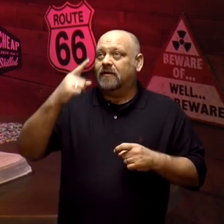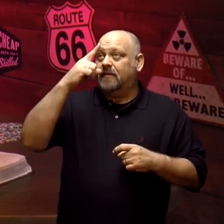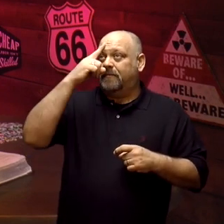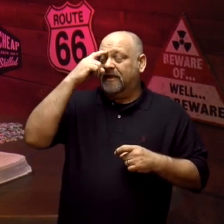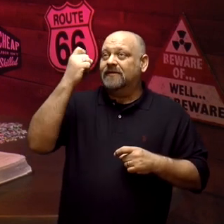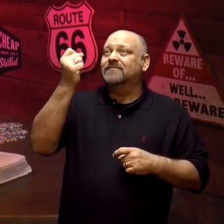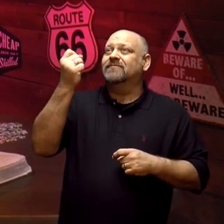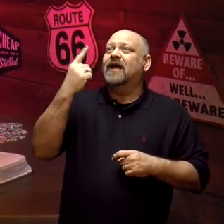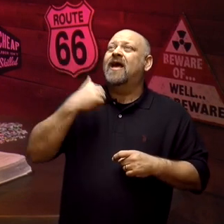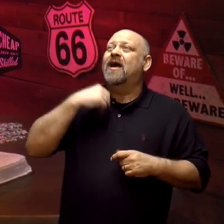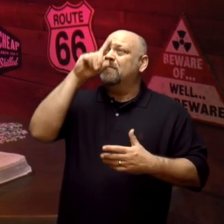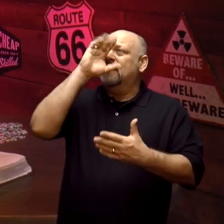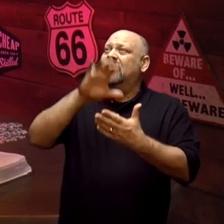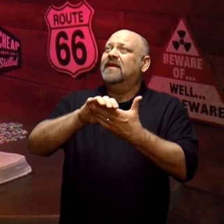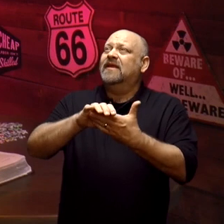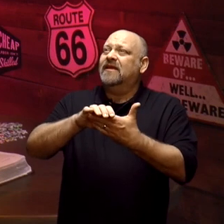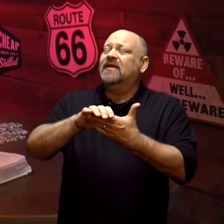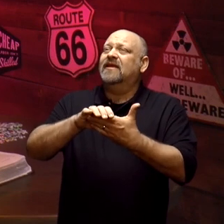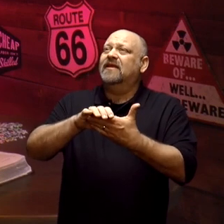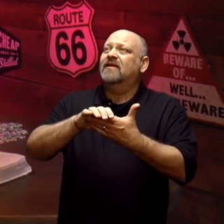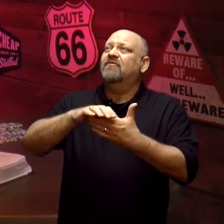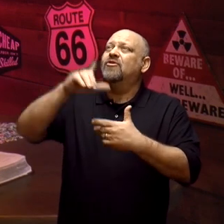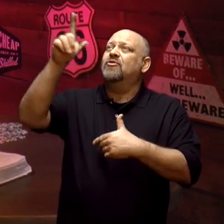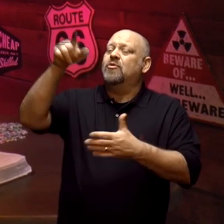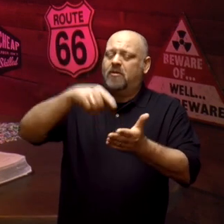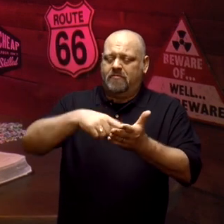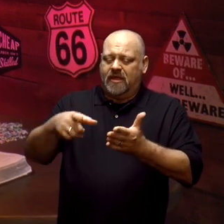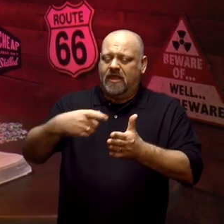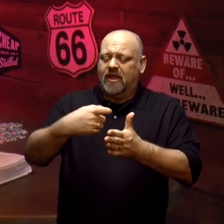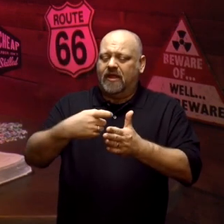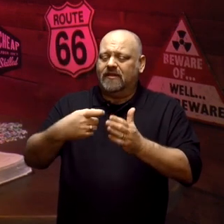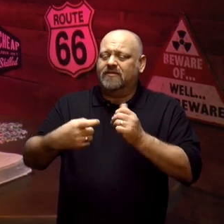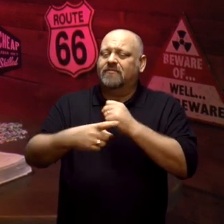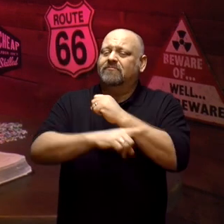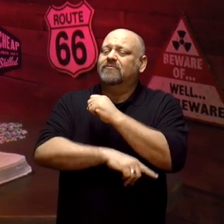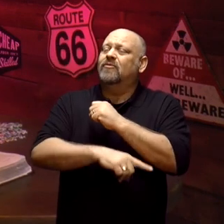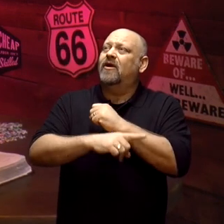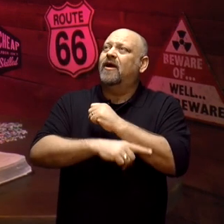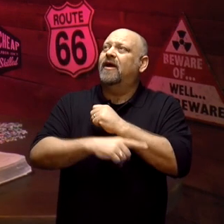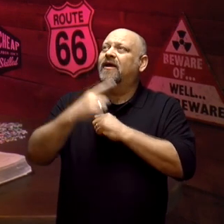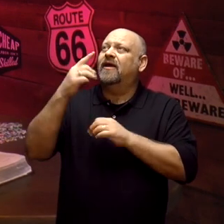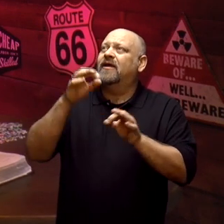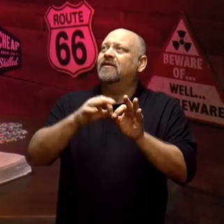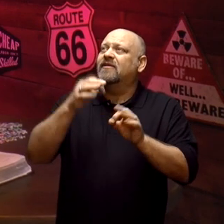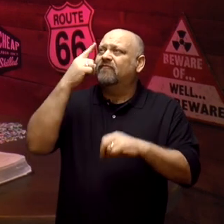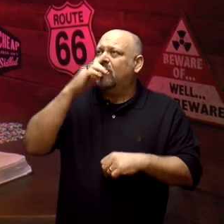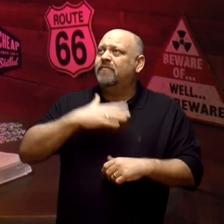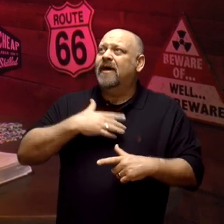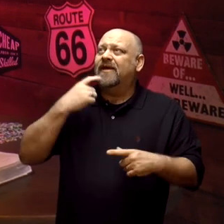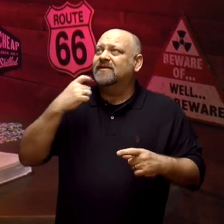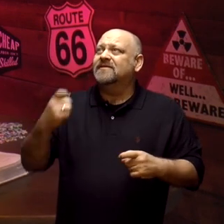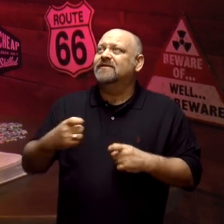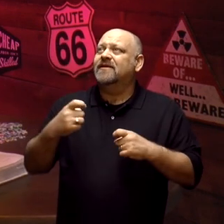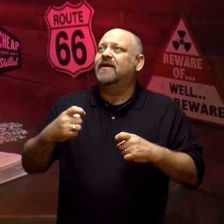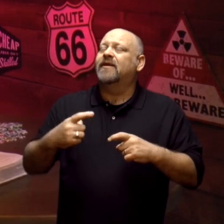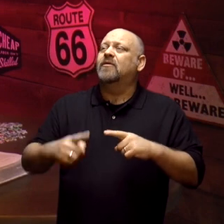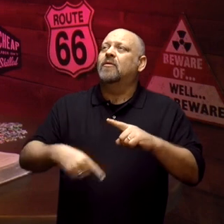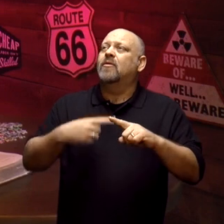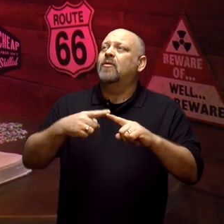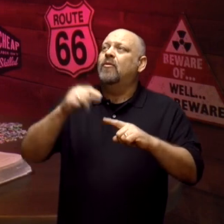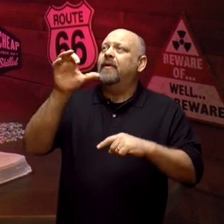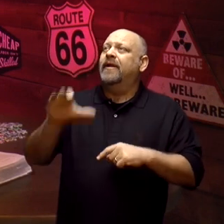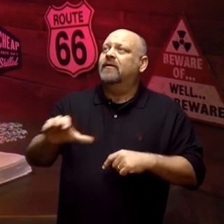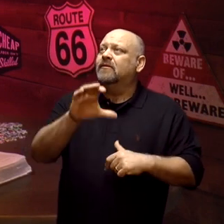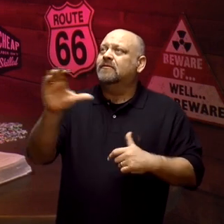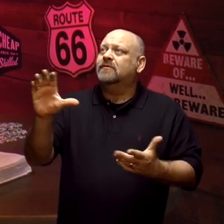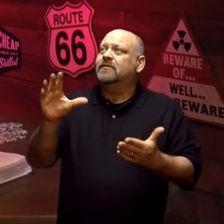Because I believe that you paid the price for my sin